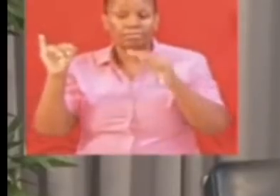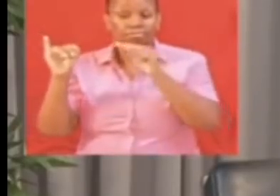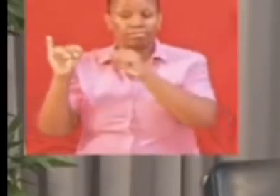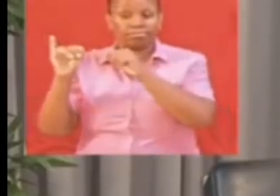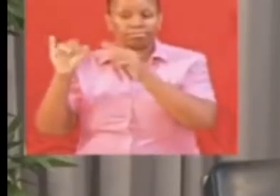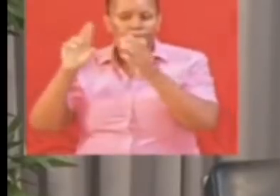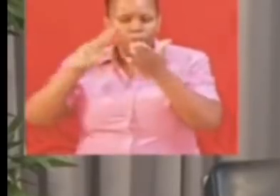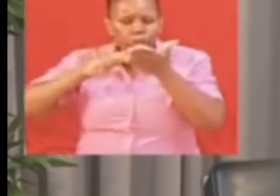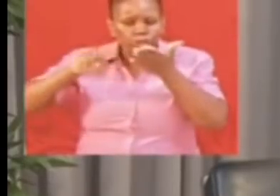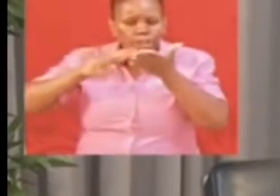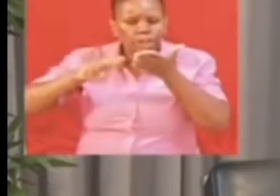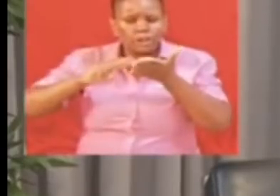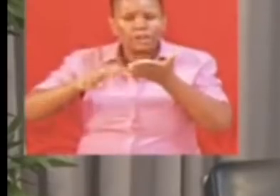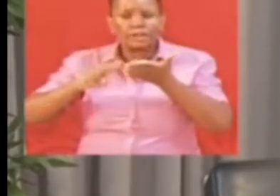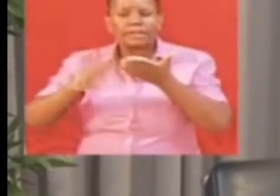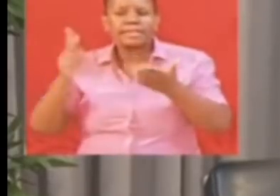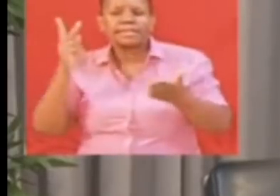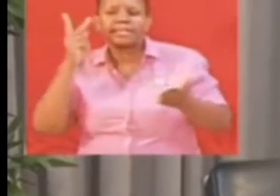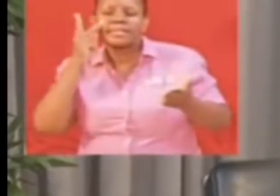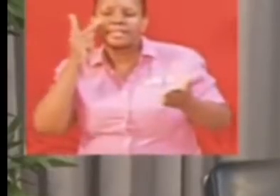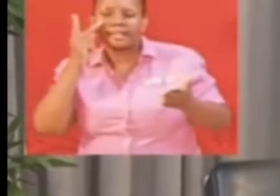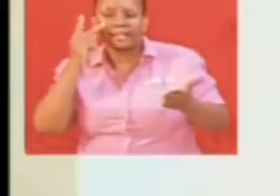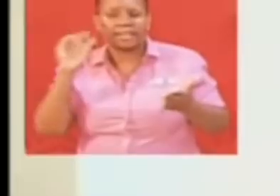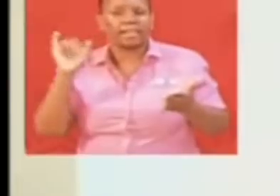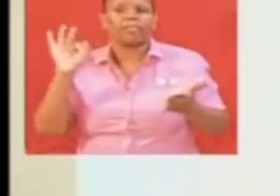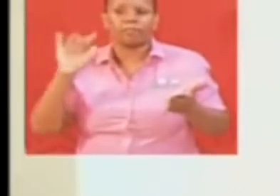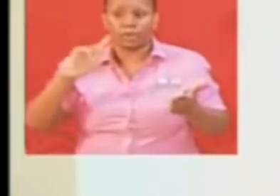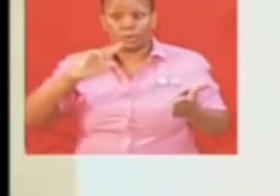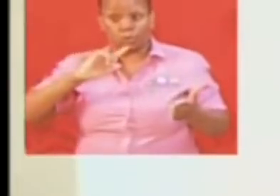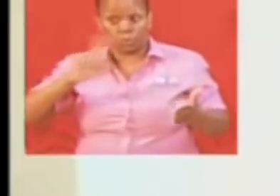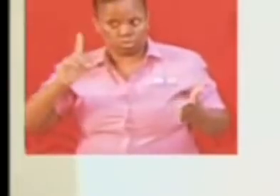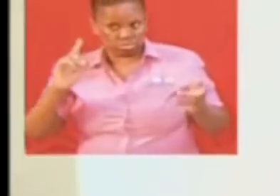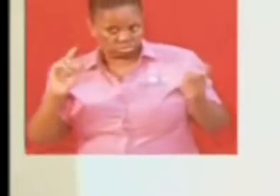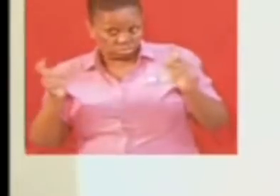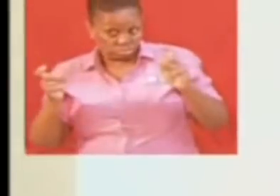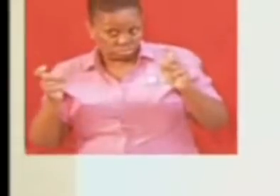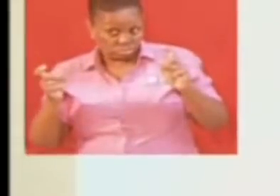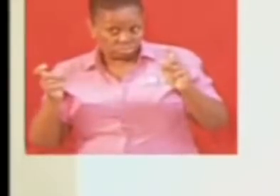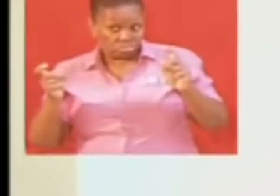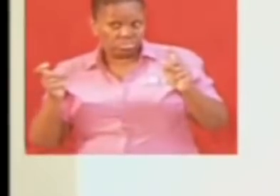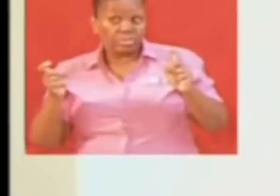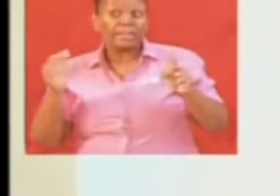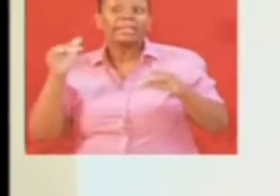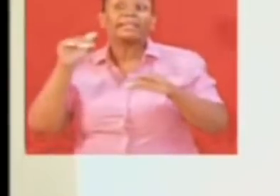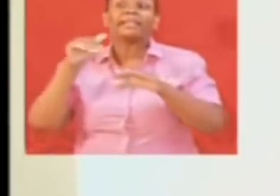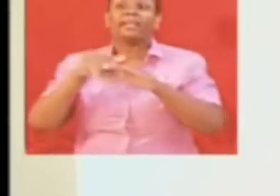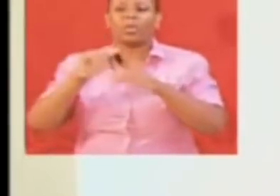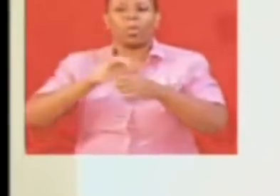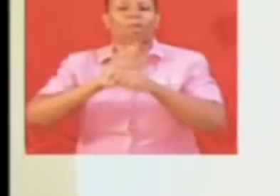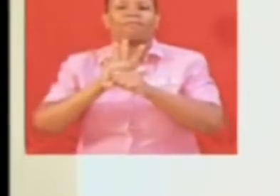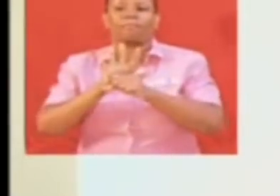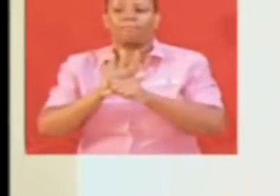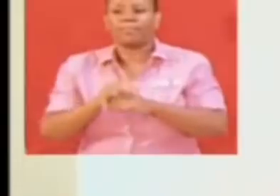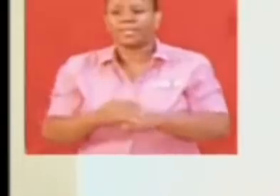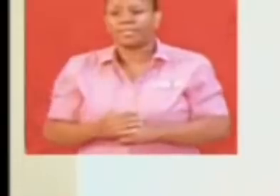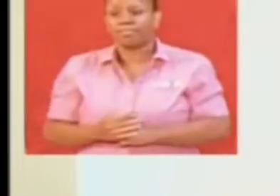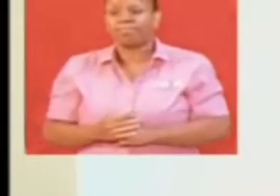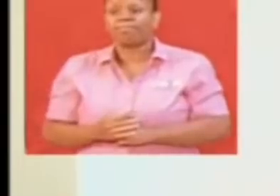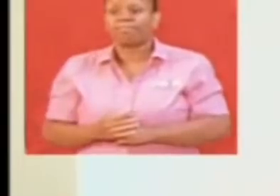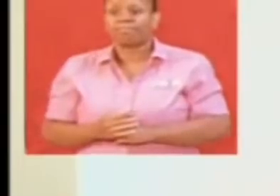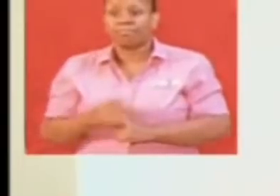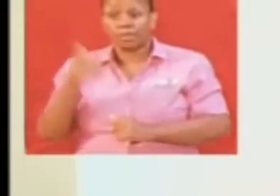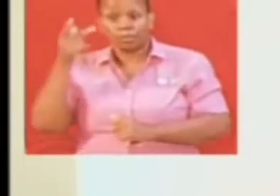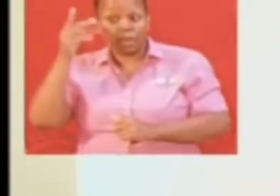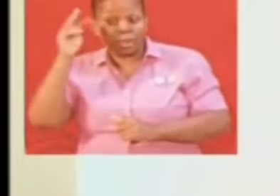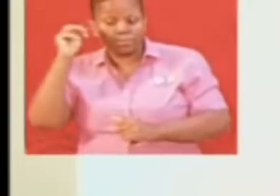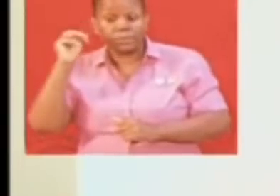true change in the virus itself. Prime Minister. Thank you very much, Dr. Parasram. Urvashi, thank you very